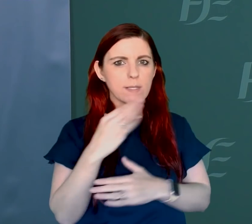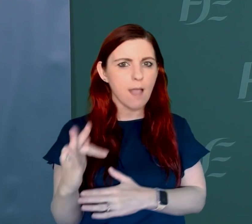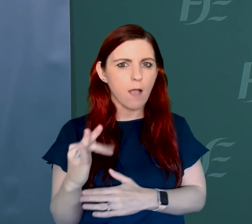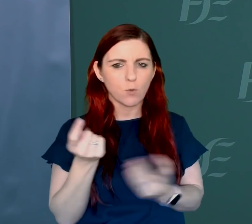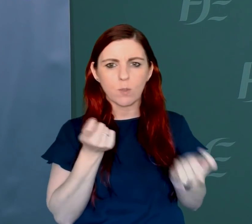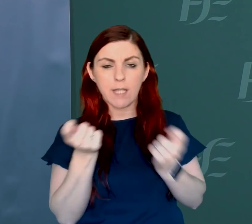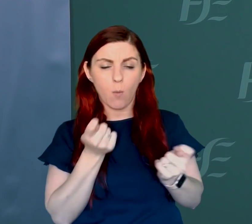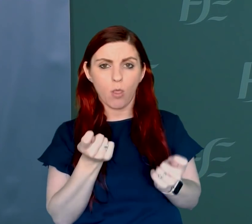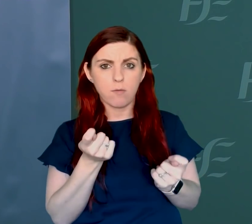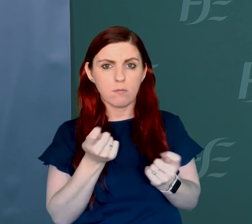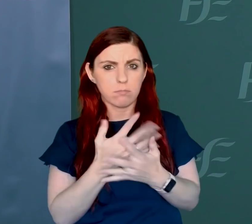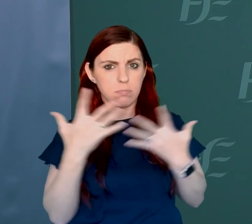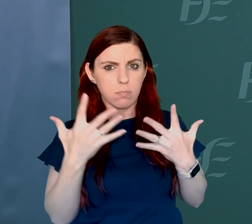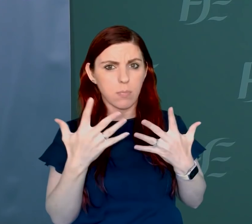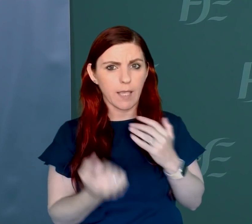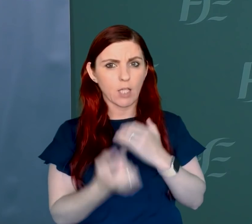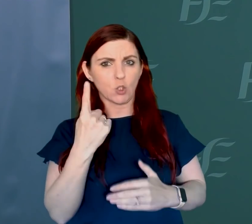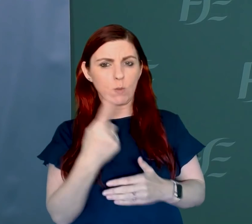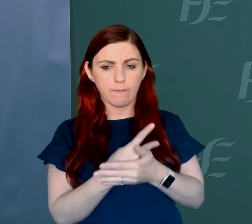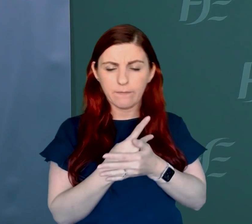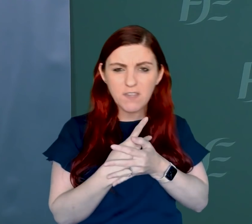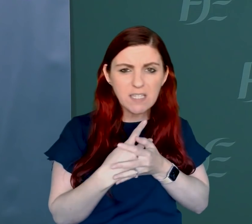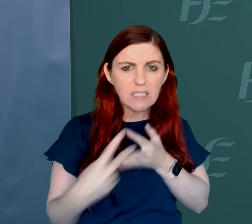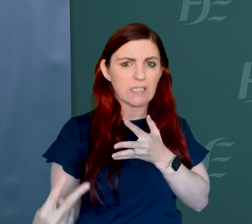with very real issues of fatigue and burnout.